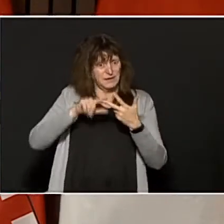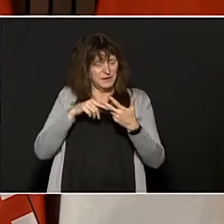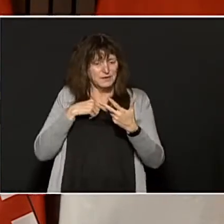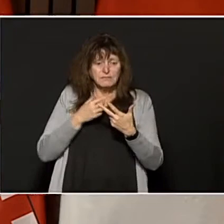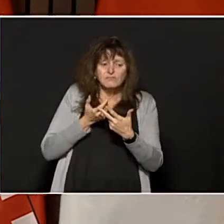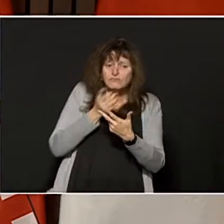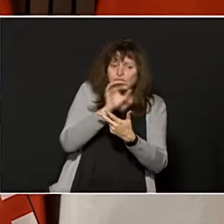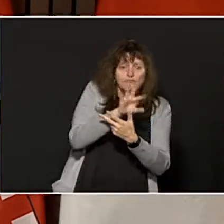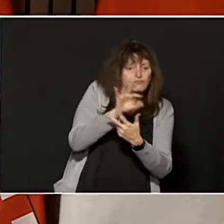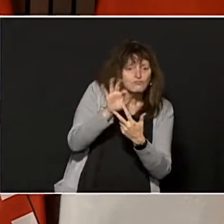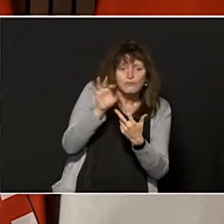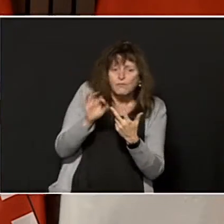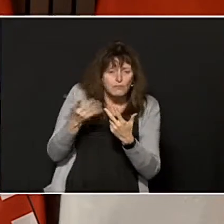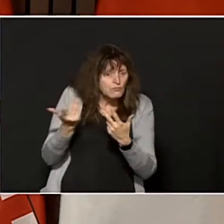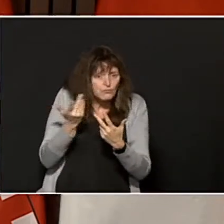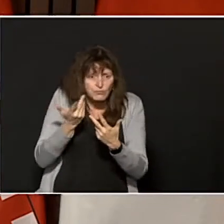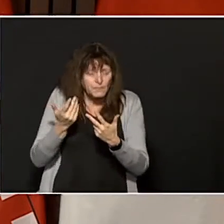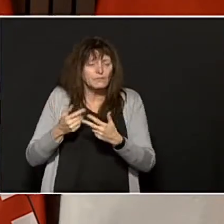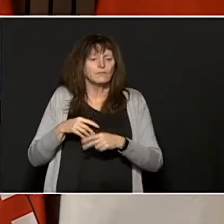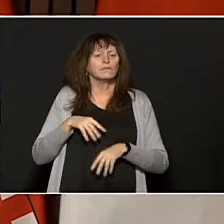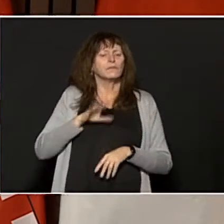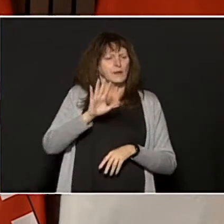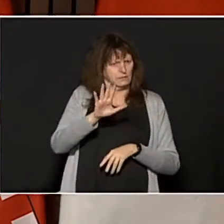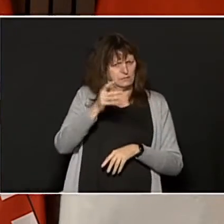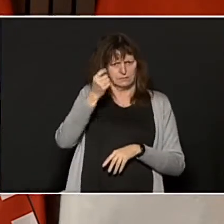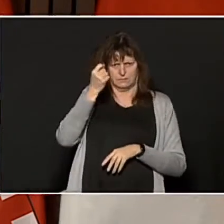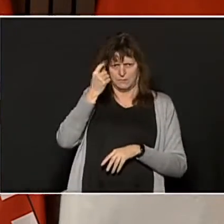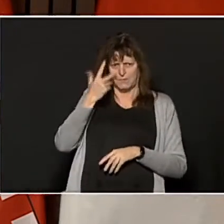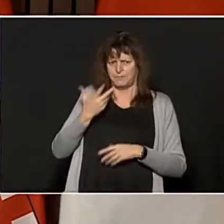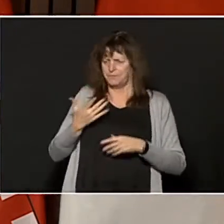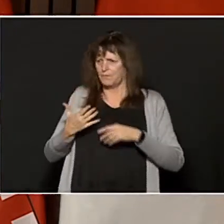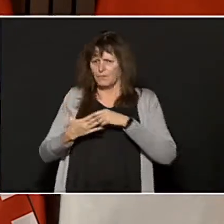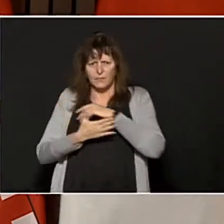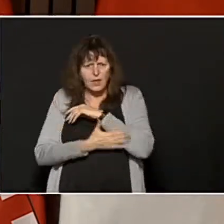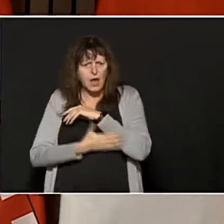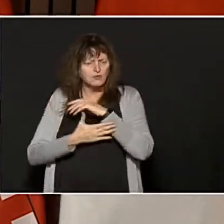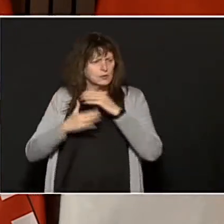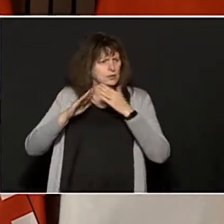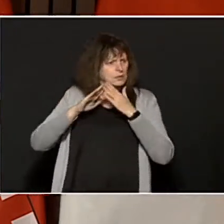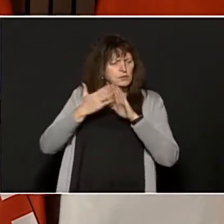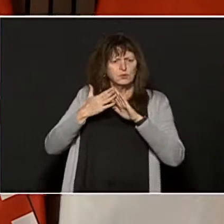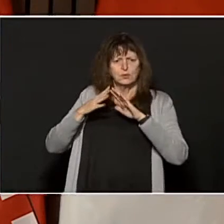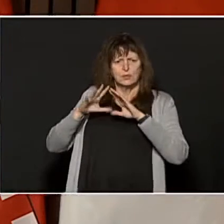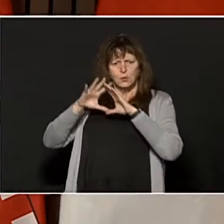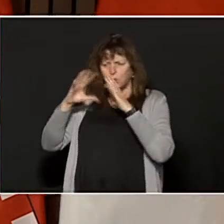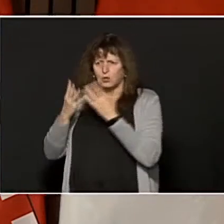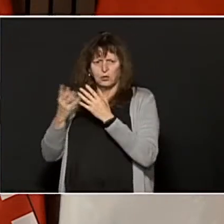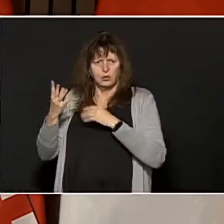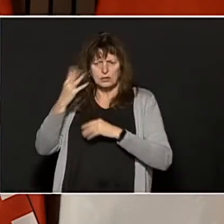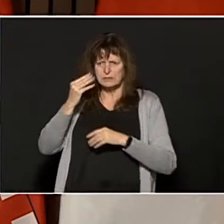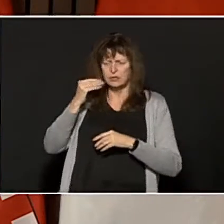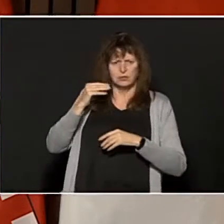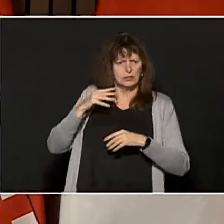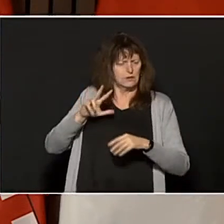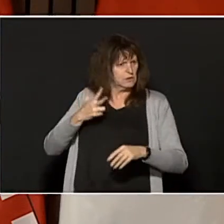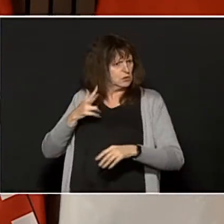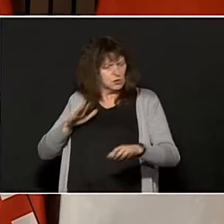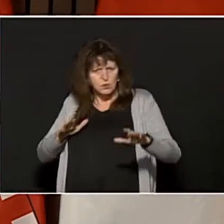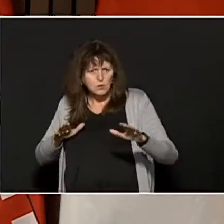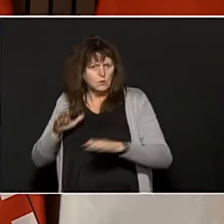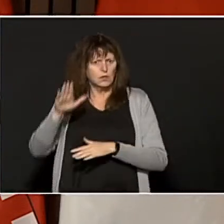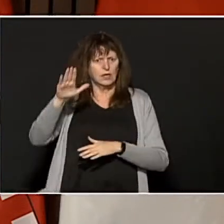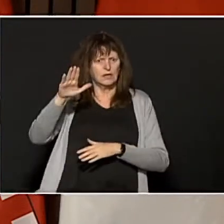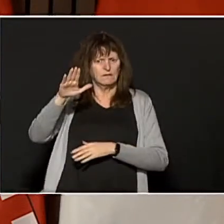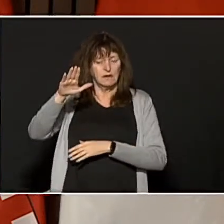many countries and jurisdictions have been here before. It's tempting to relax when the numbers start to turn your way, but it will not